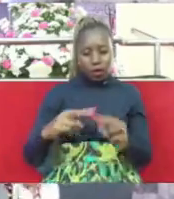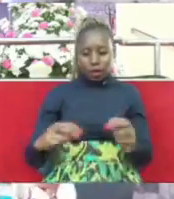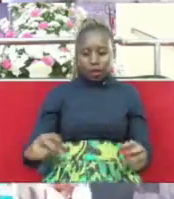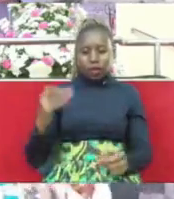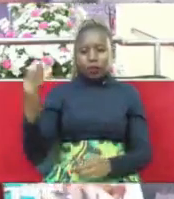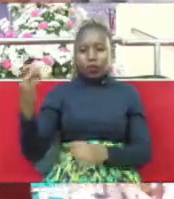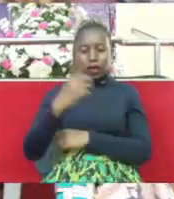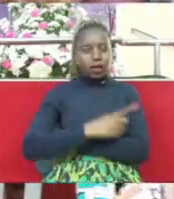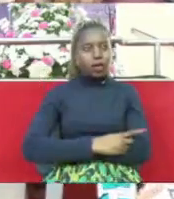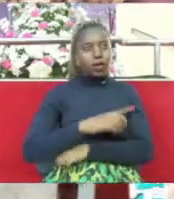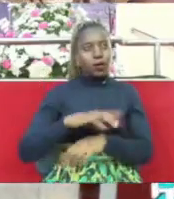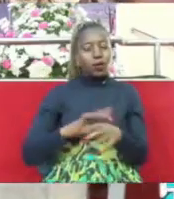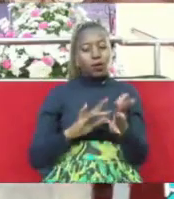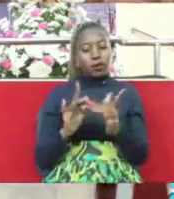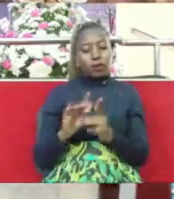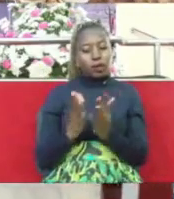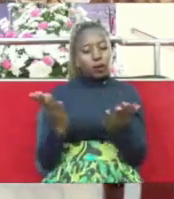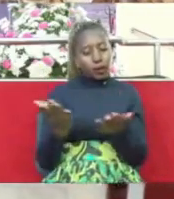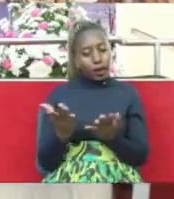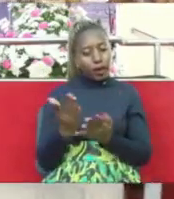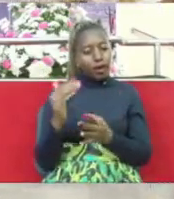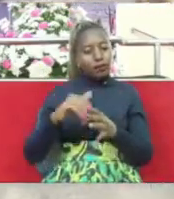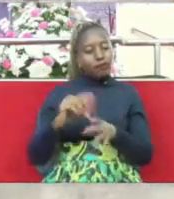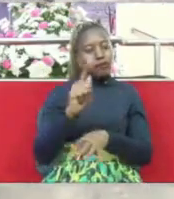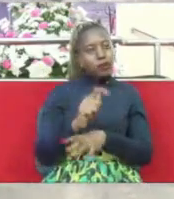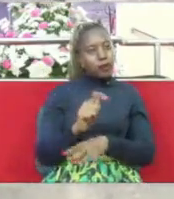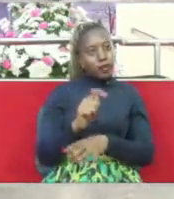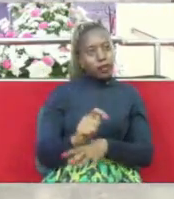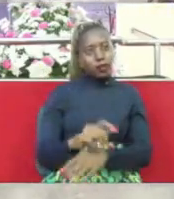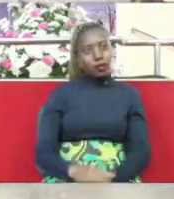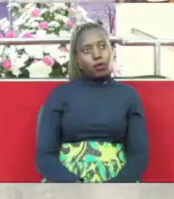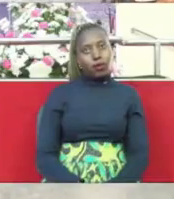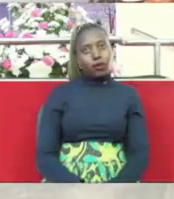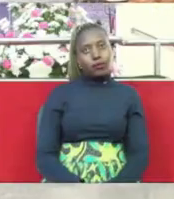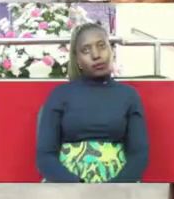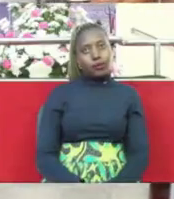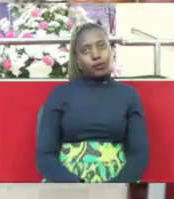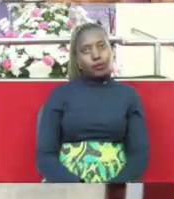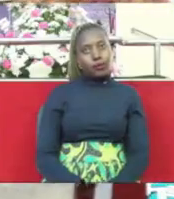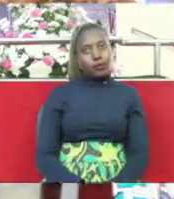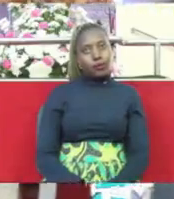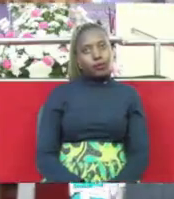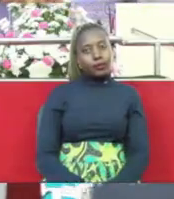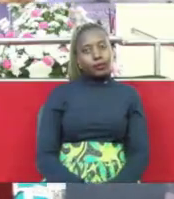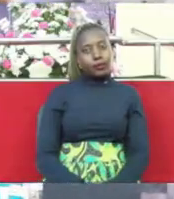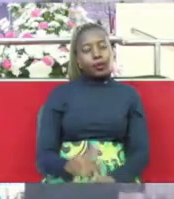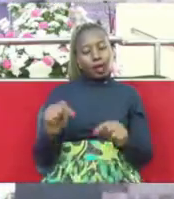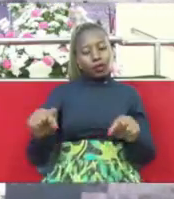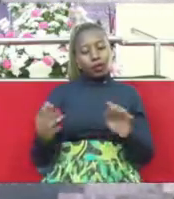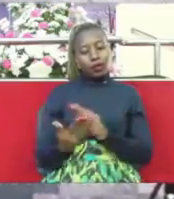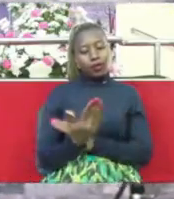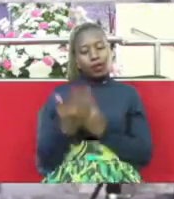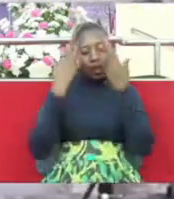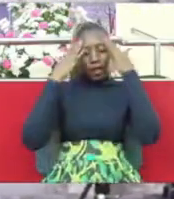the temple. Wakati Maria na Yusufu waligundua kwamba wamempoteza, walimtafuta. Baada ya siku tatu wakampata hekaruni. This morning, I don't know when